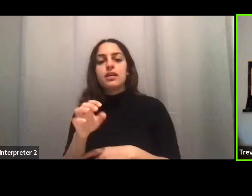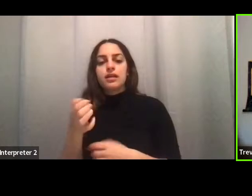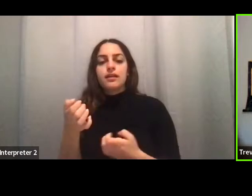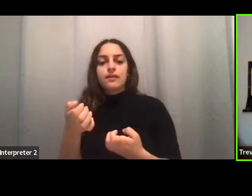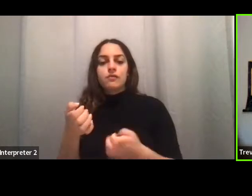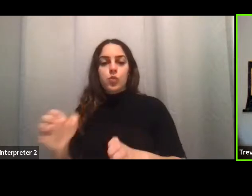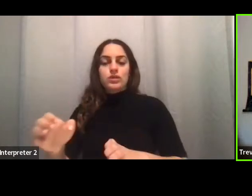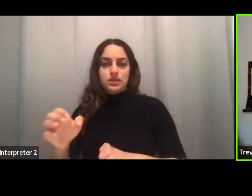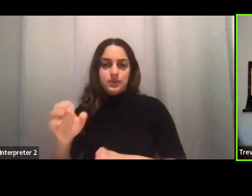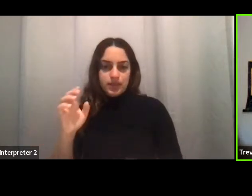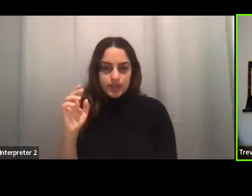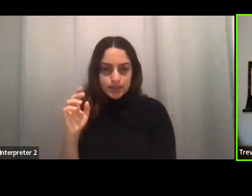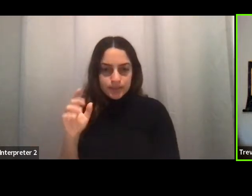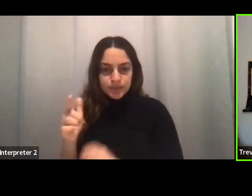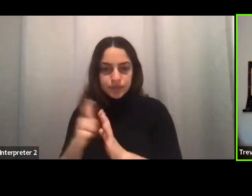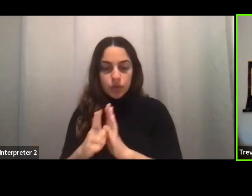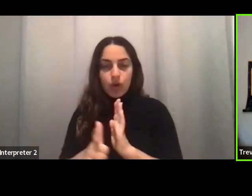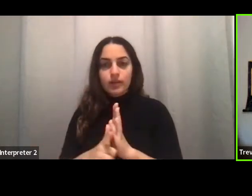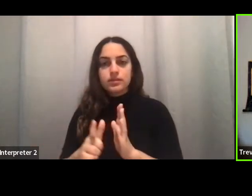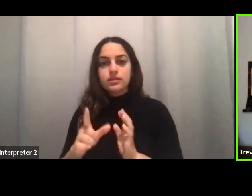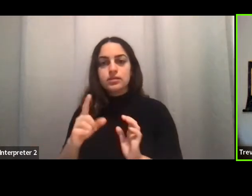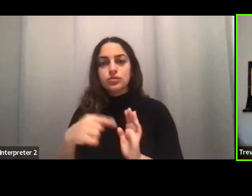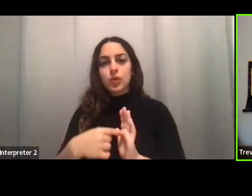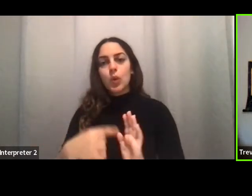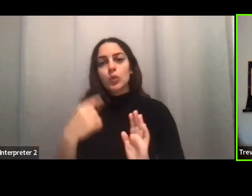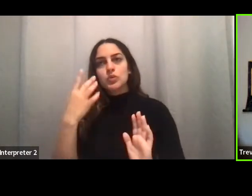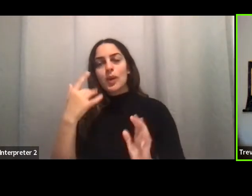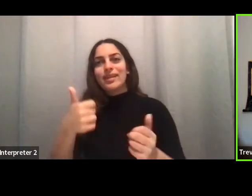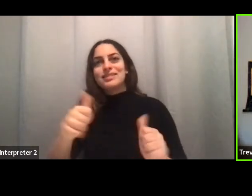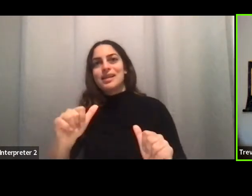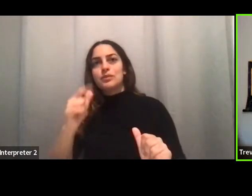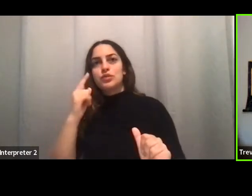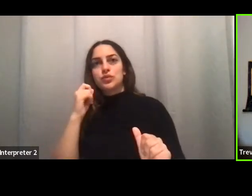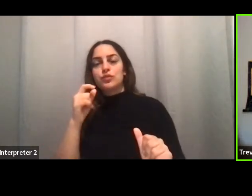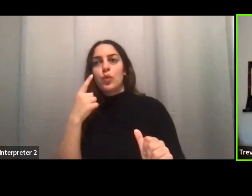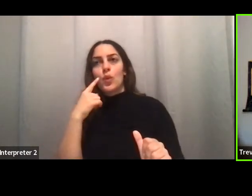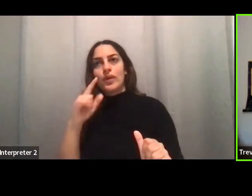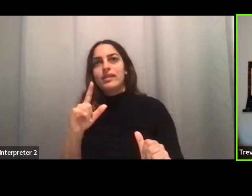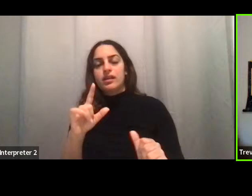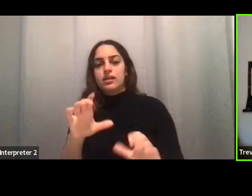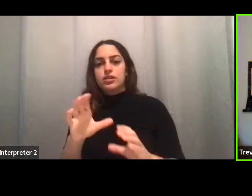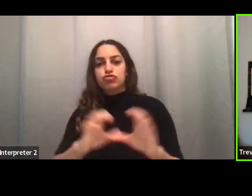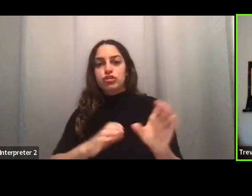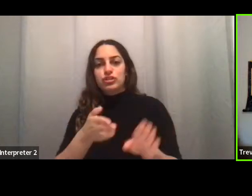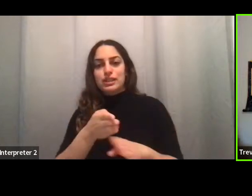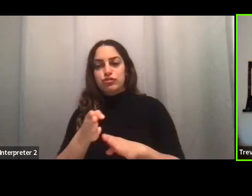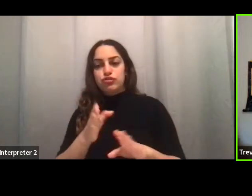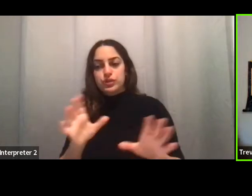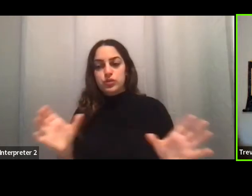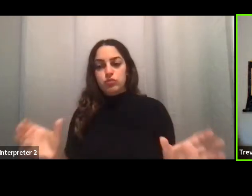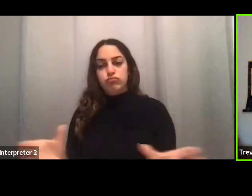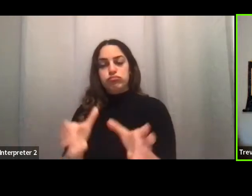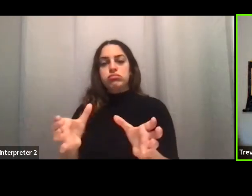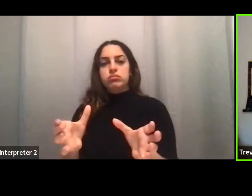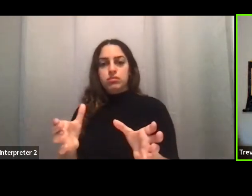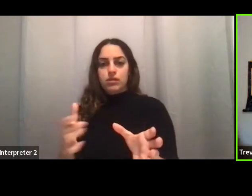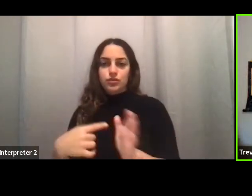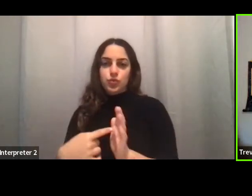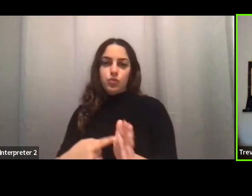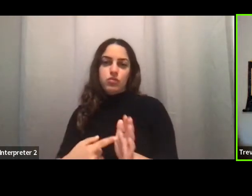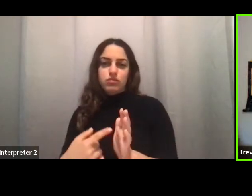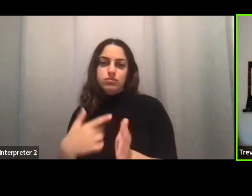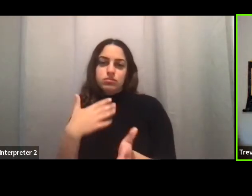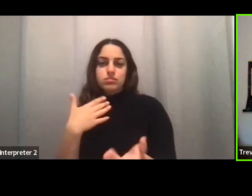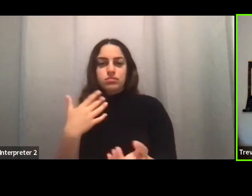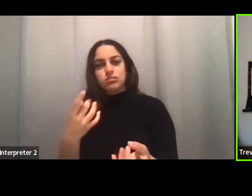attempts to desegregate the construction industry have had such limited results according to the u.s bureau of labor statistics last year